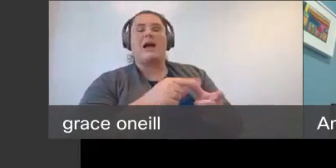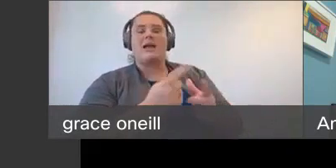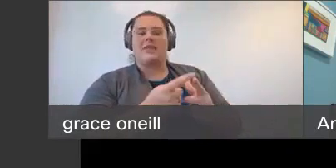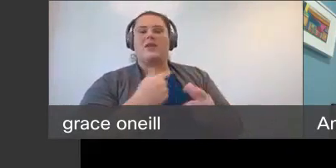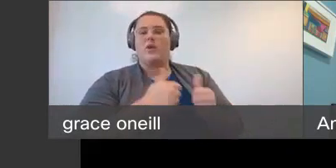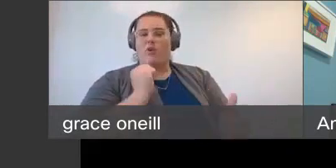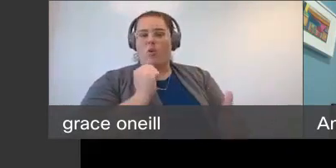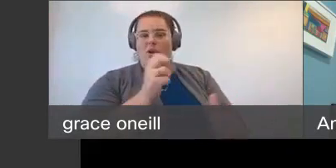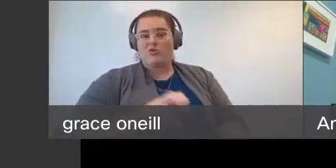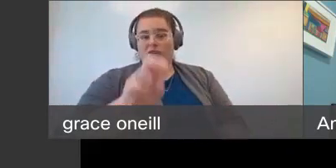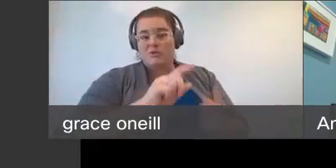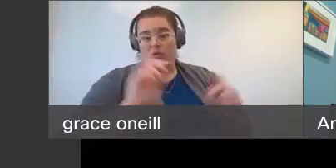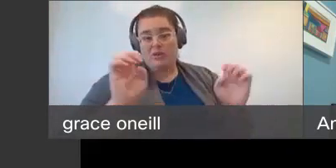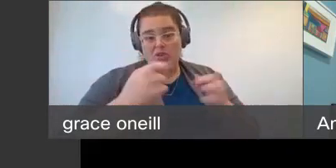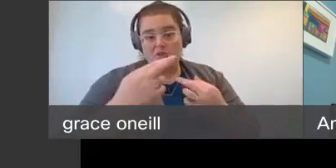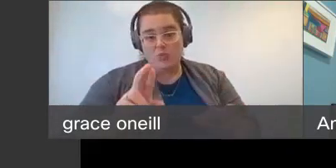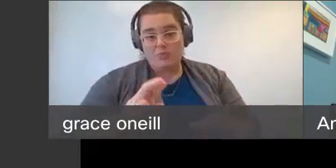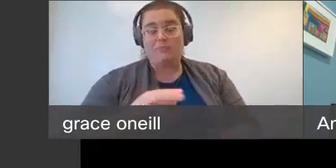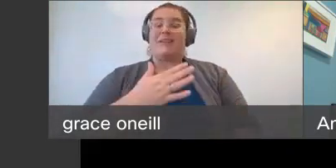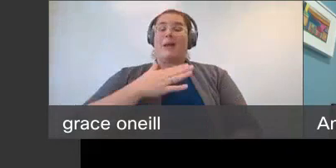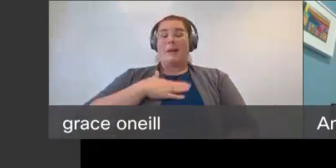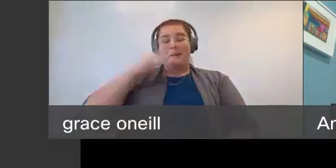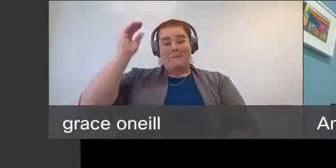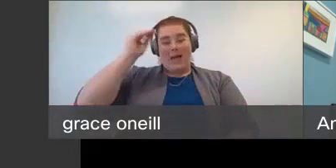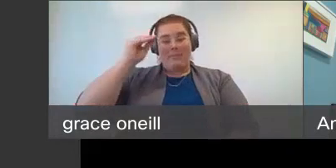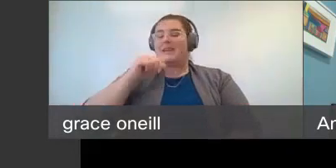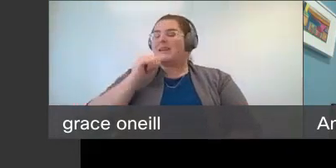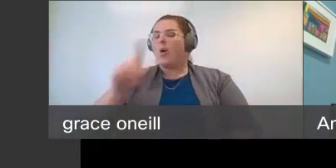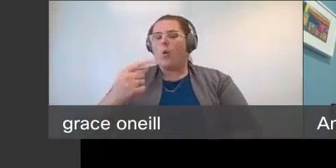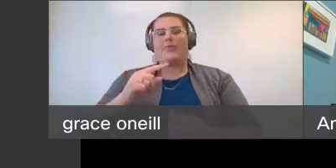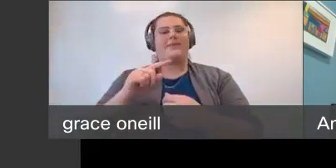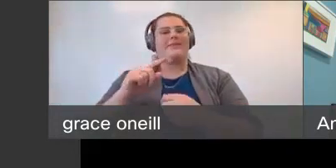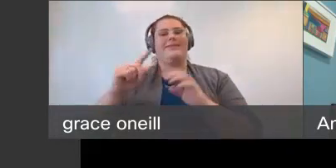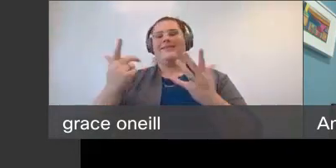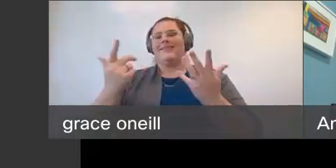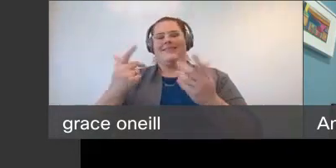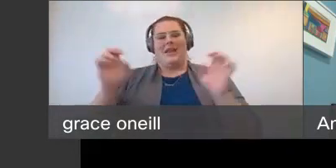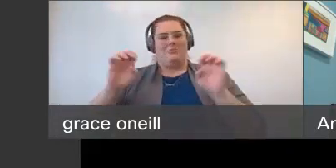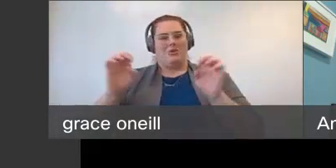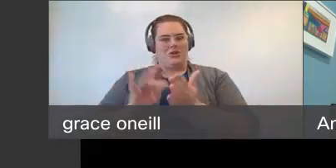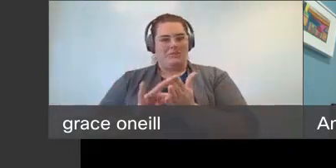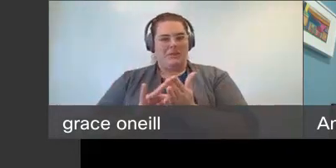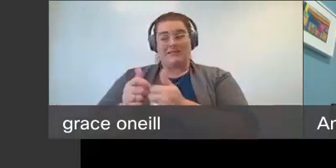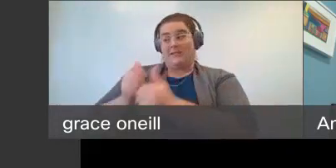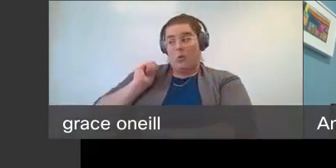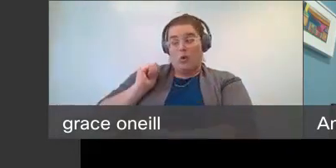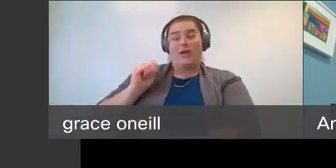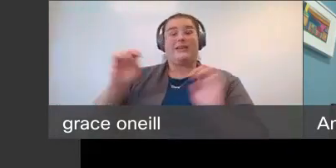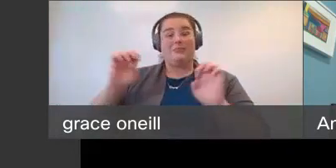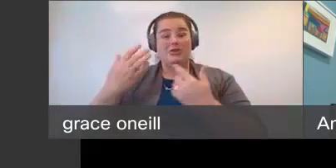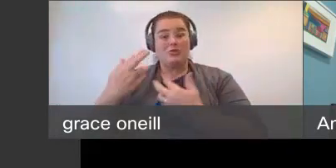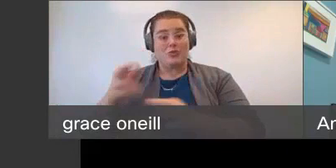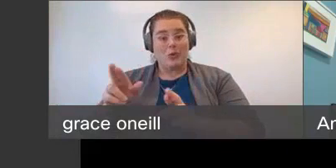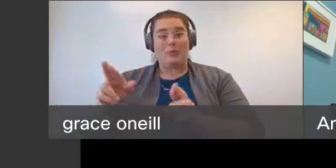it's superior care. In my experience as an emergency medicine physician, you probably would have taken hours to get there. You may have waited